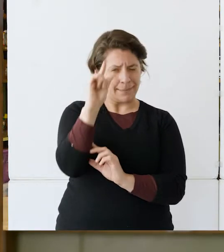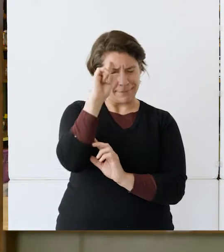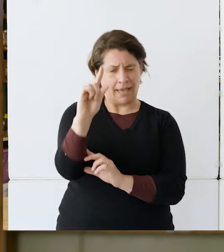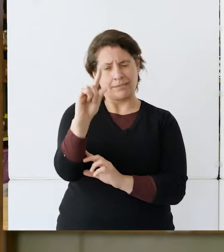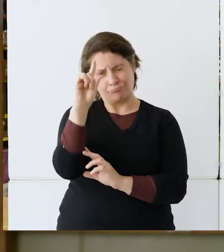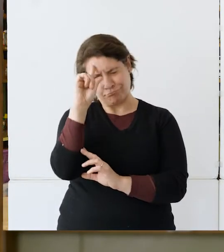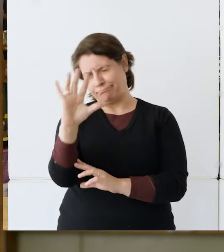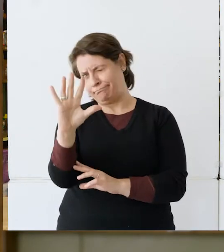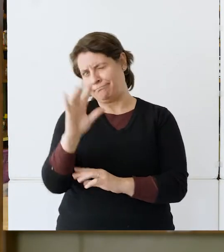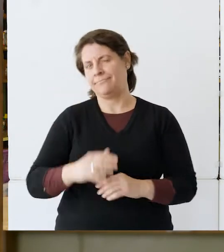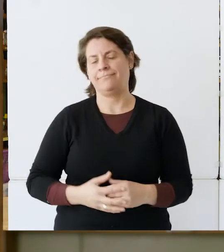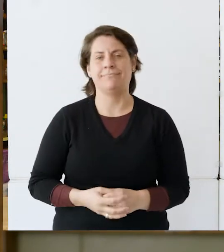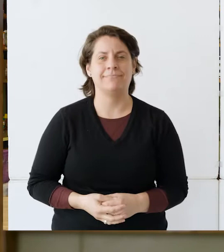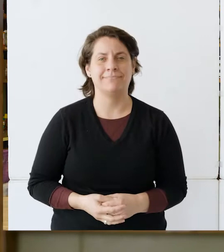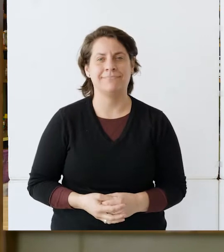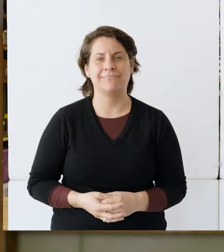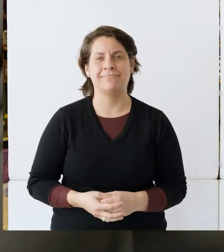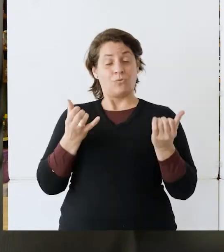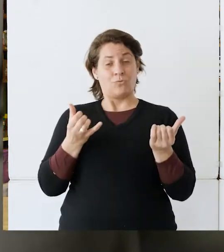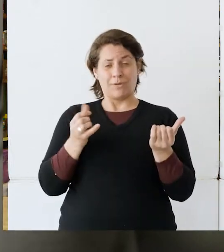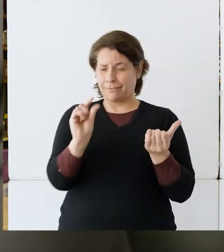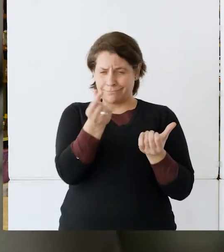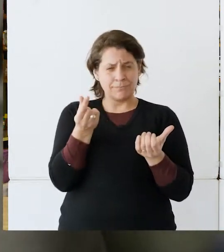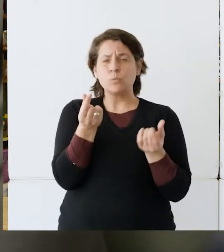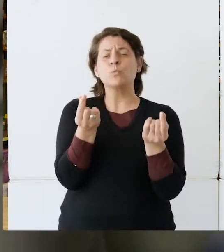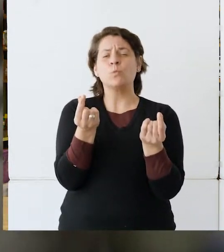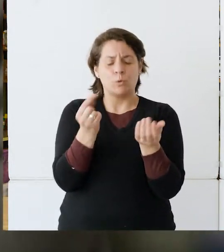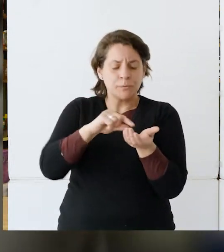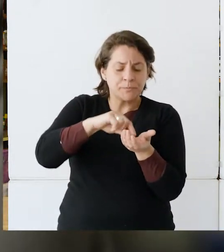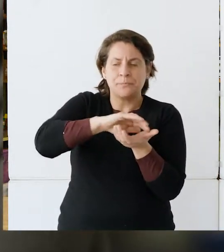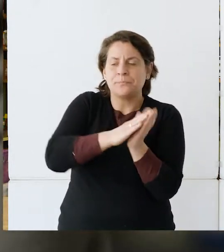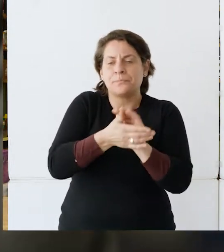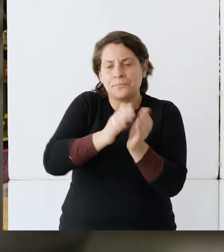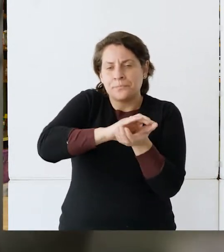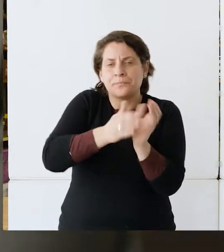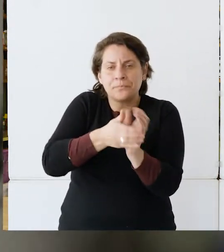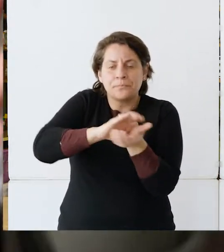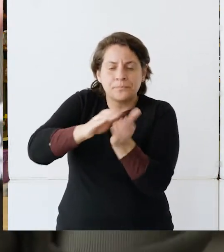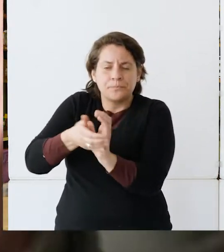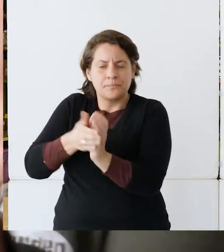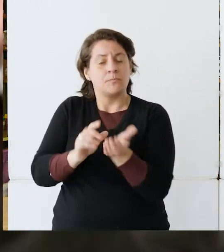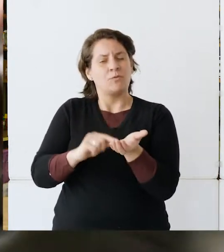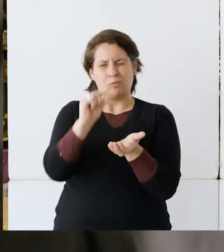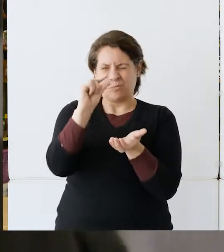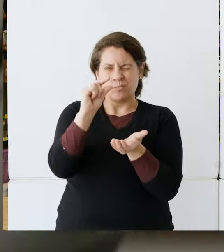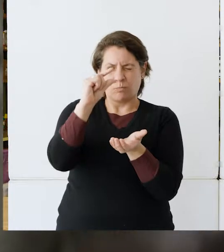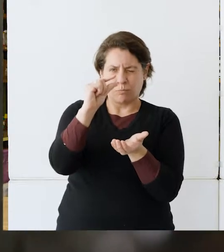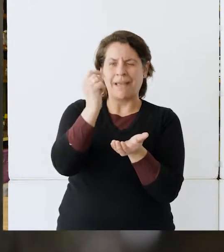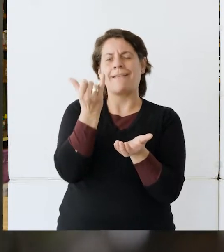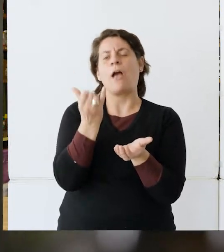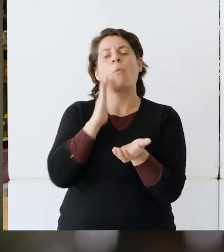semi-ball, and then I'm going to roll it like I would roll Play-Doh or modeling clay or anything like that.